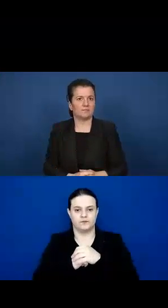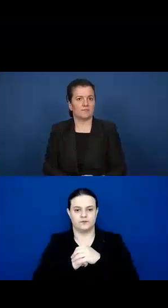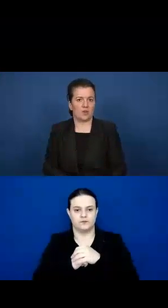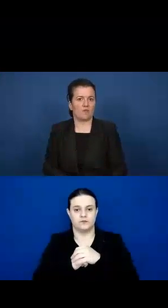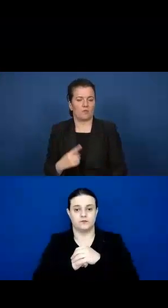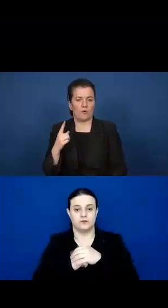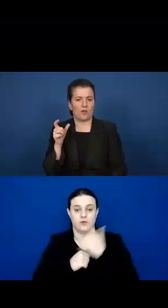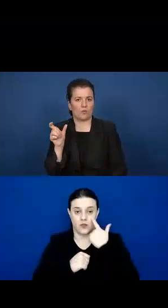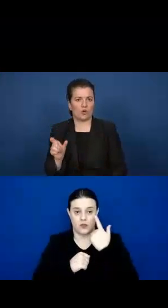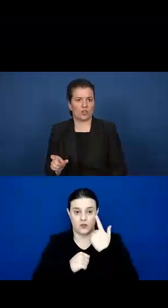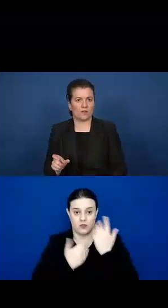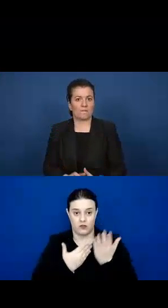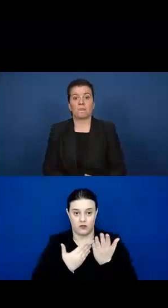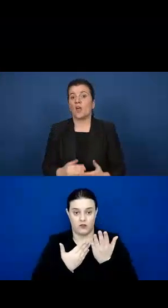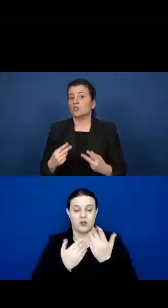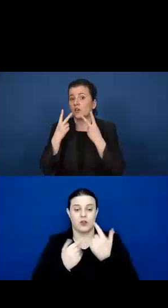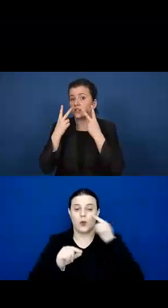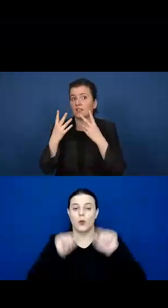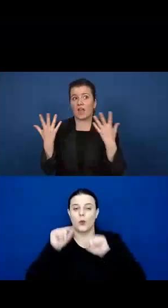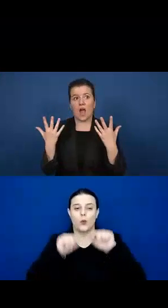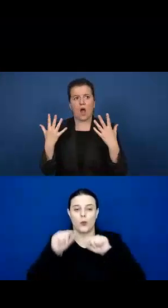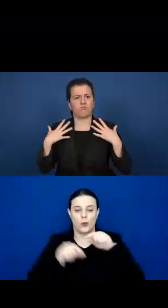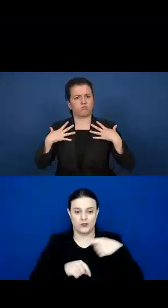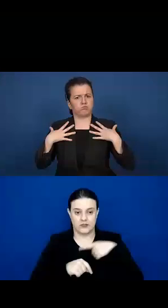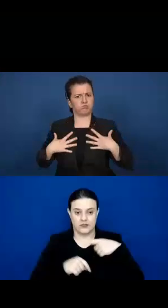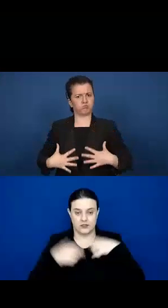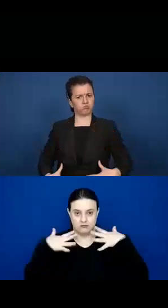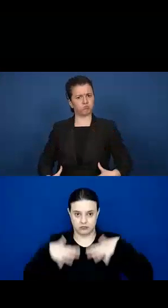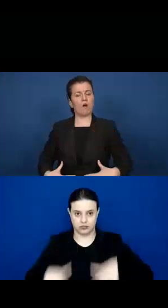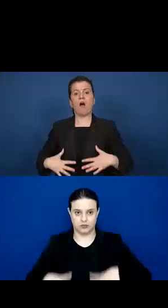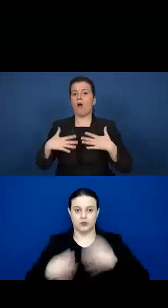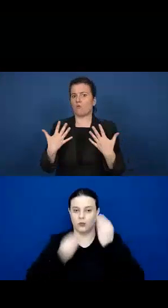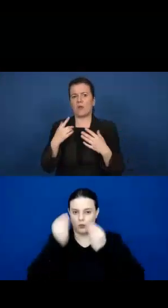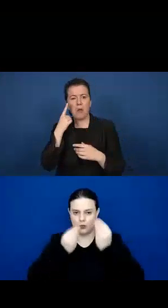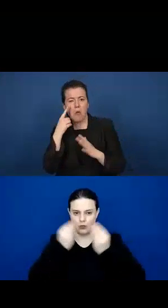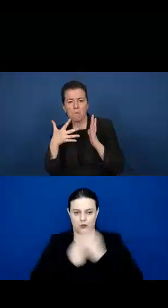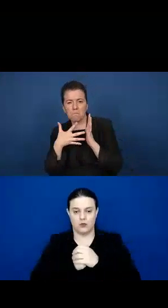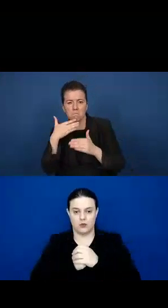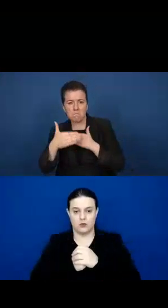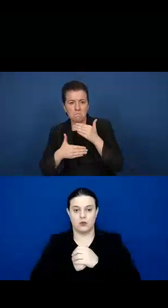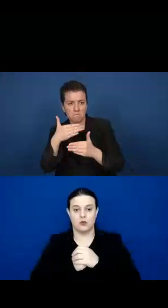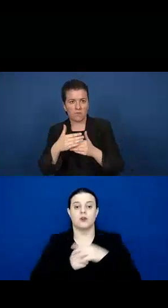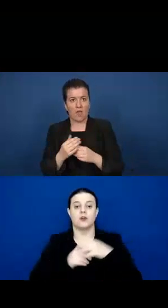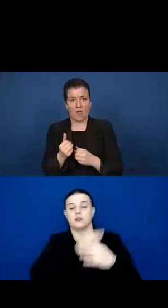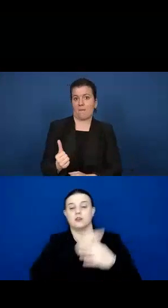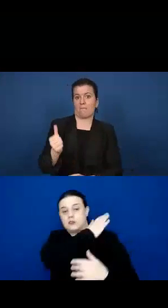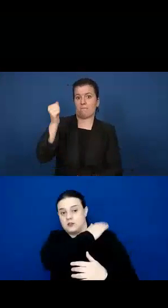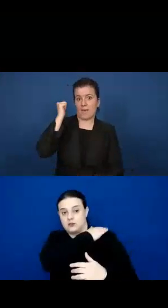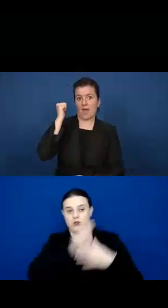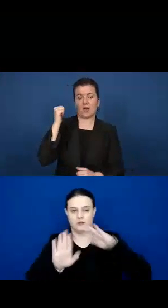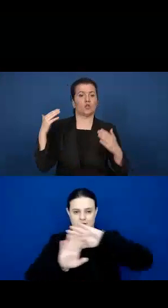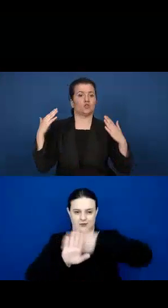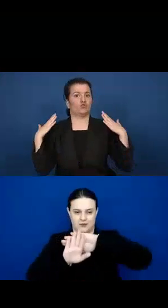To the left, we see an experimental multi-panel haptic suite. Smart textile covers the back, the